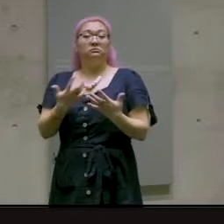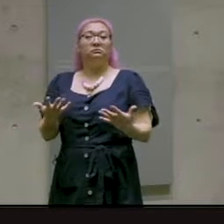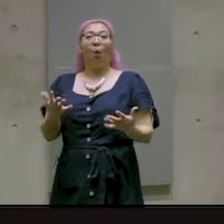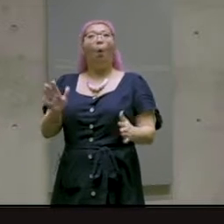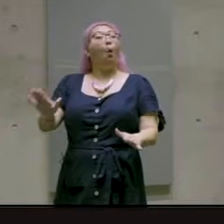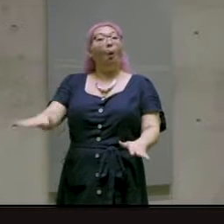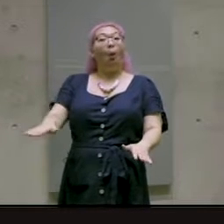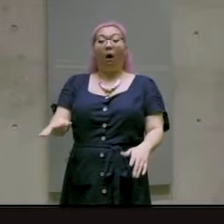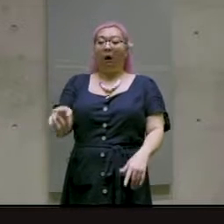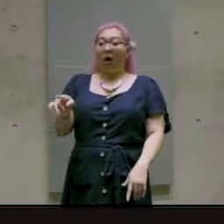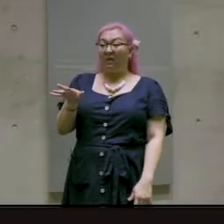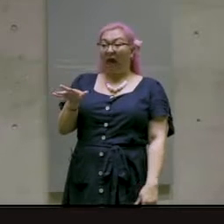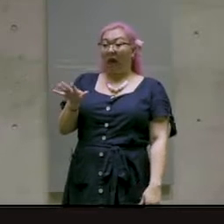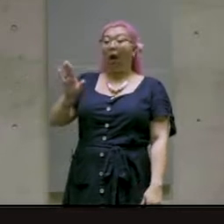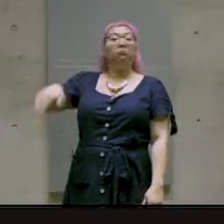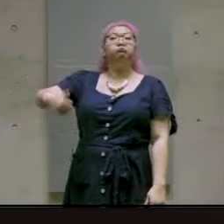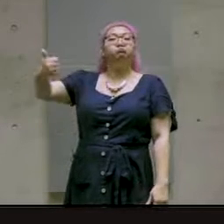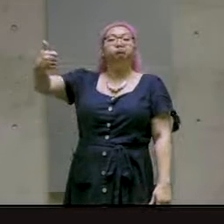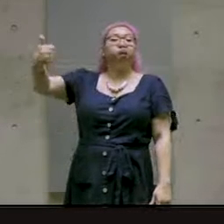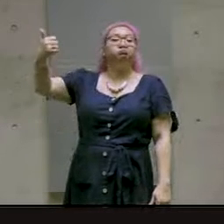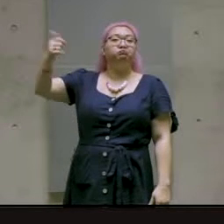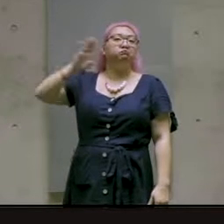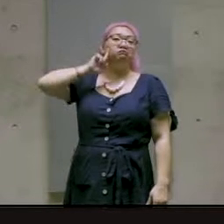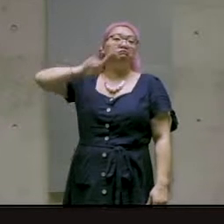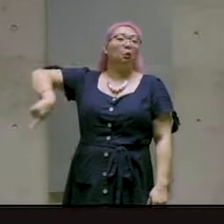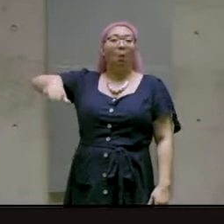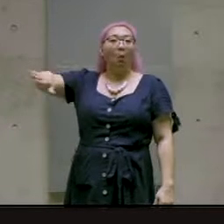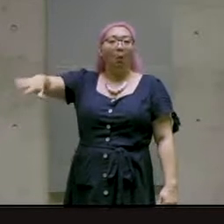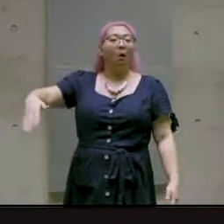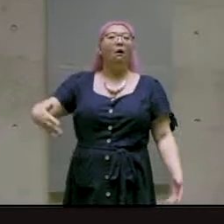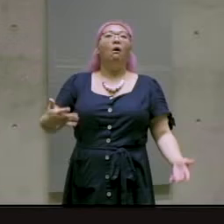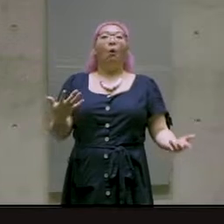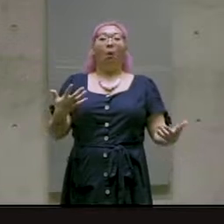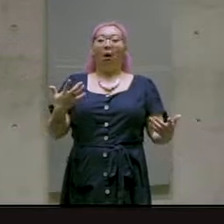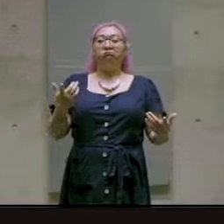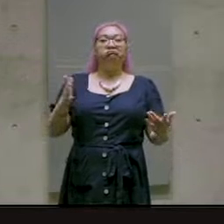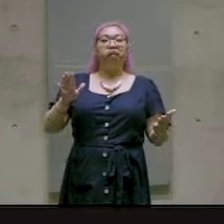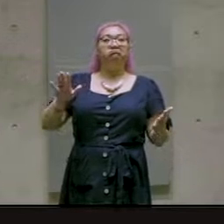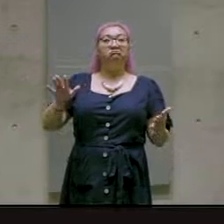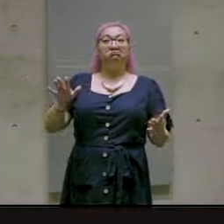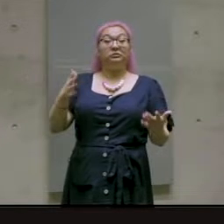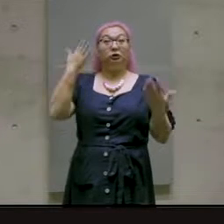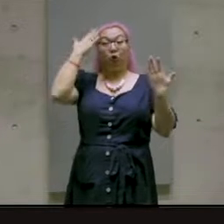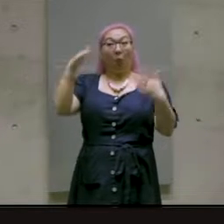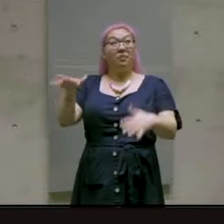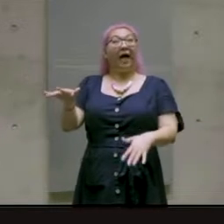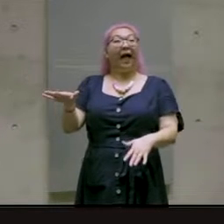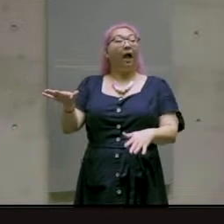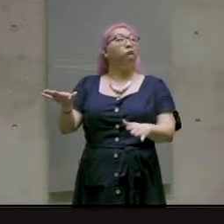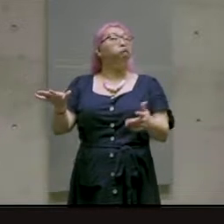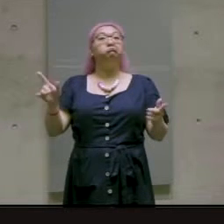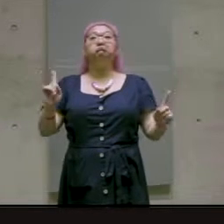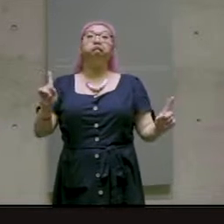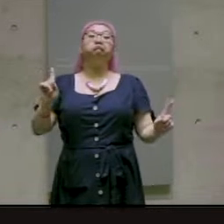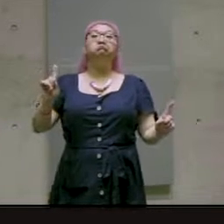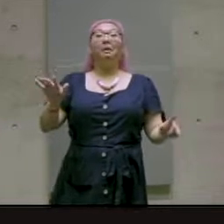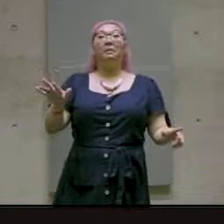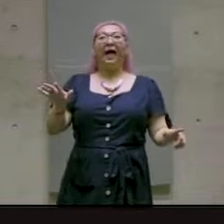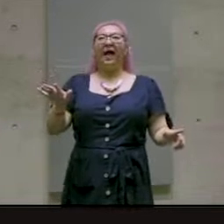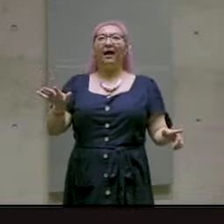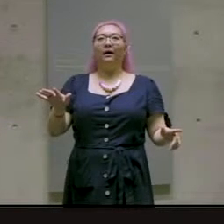in it, then this kind of work is somewhat fruitless. Ideally, you don't really want to kind of be putting the player in